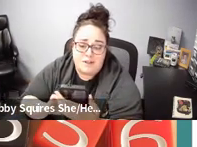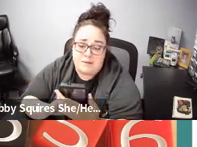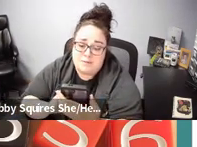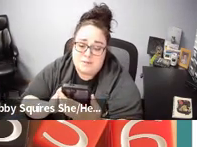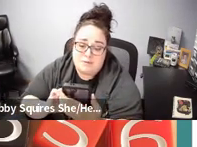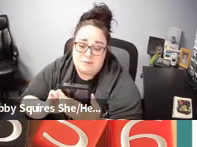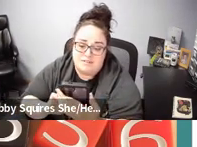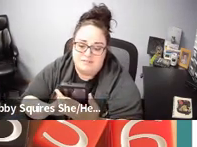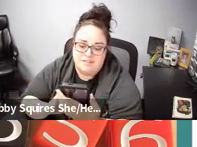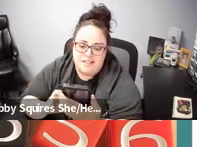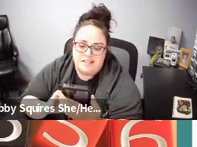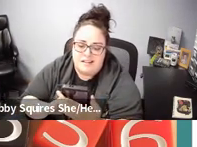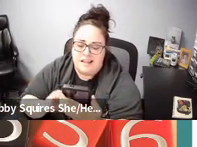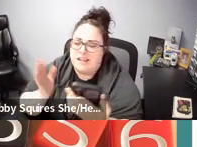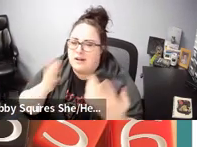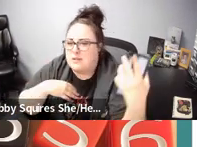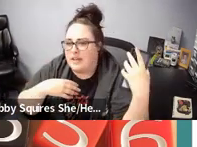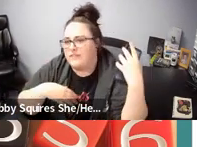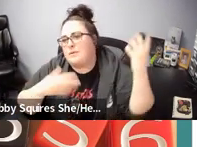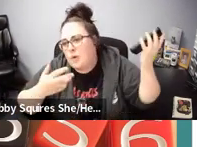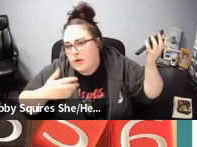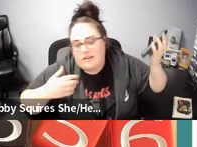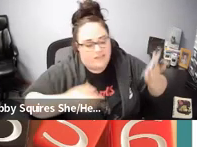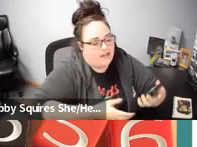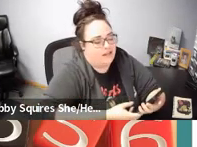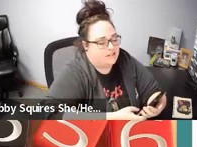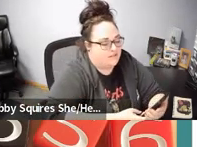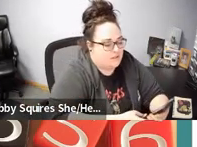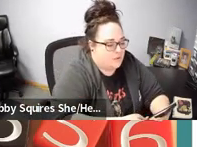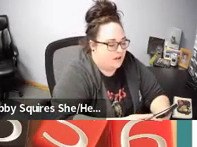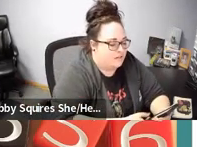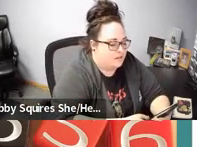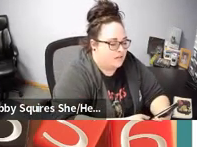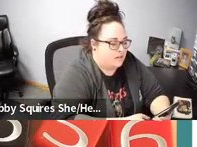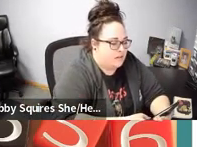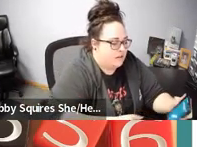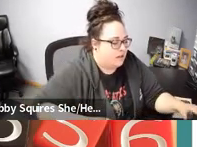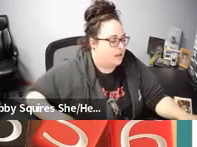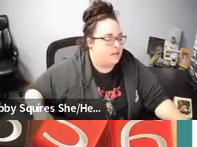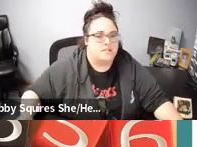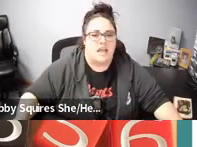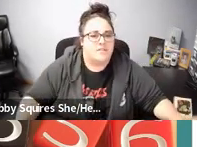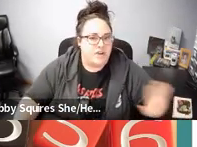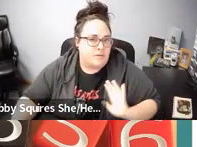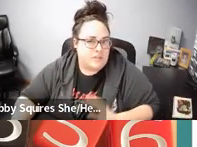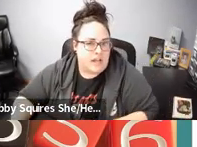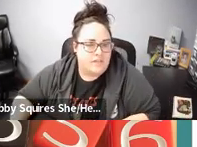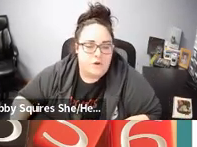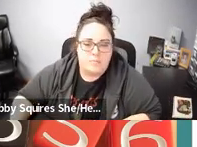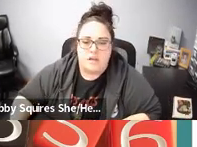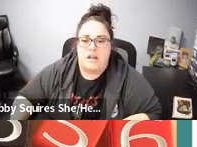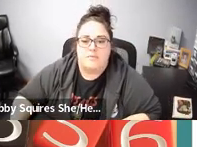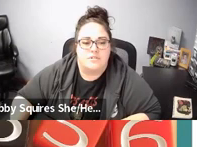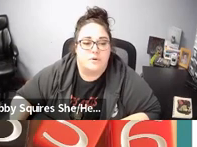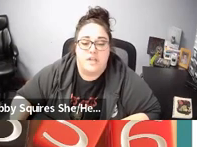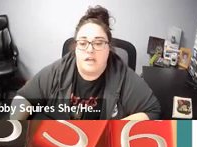And I thought that was super cool. And it can also like flip a coin and that kind of stuff as well. And I haven't tried it with an